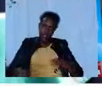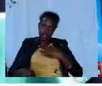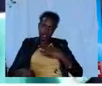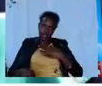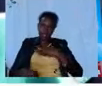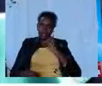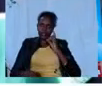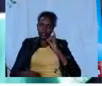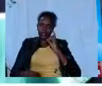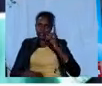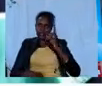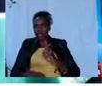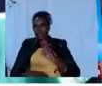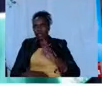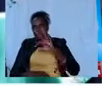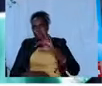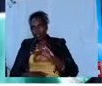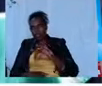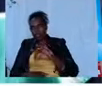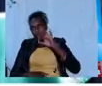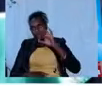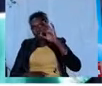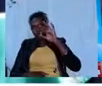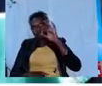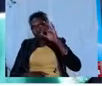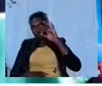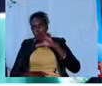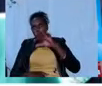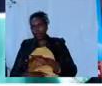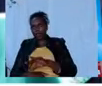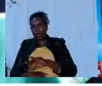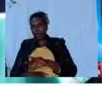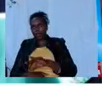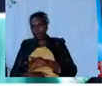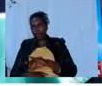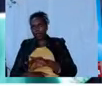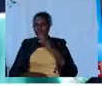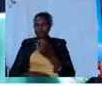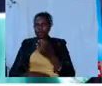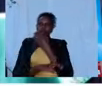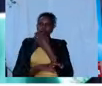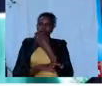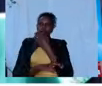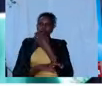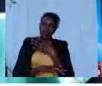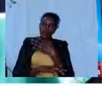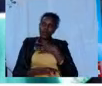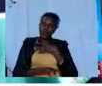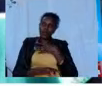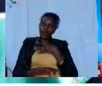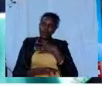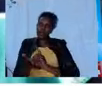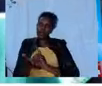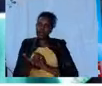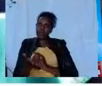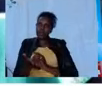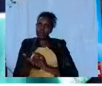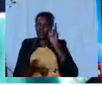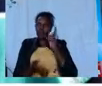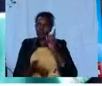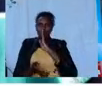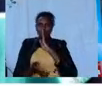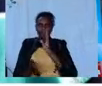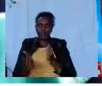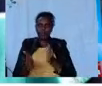seek and you shall find, and knock and the